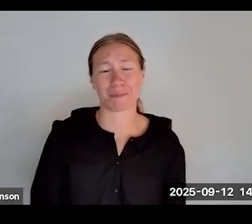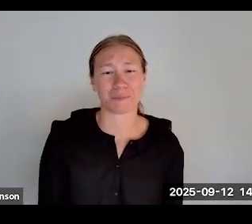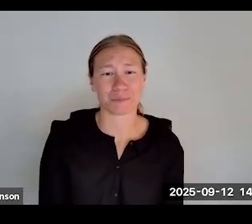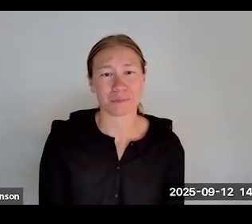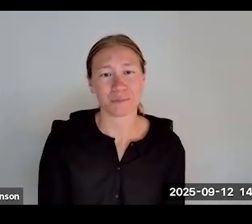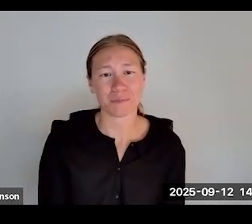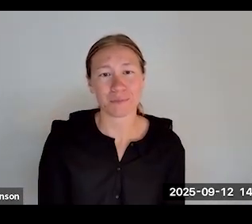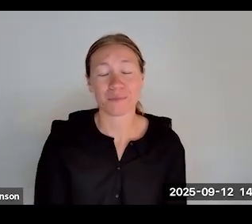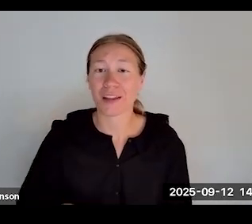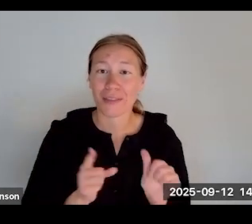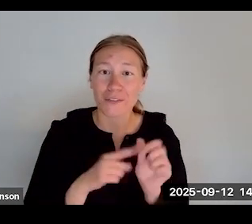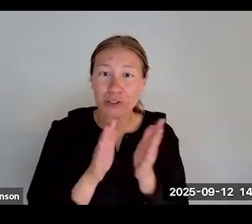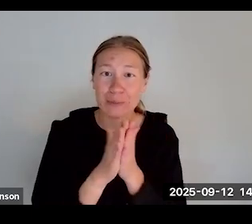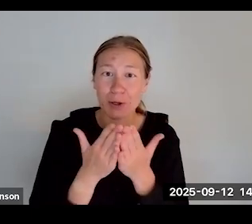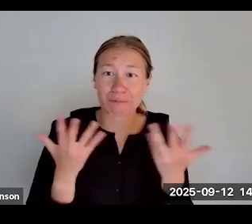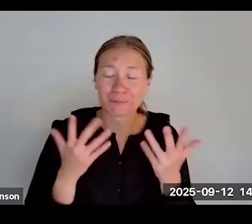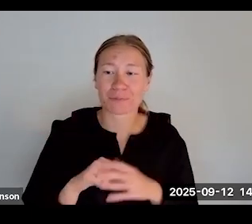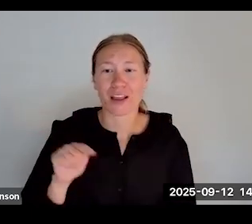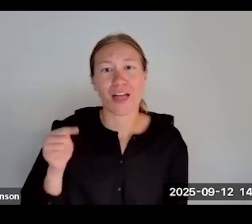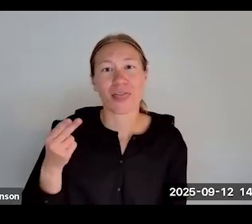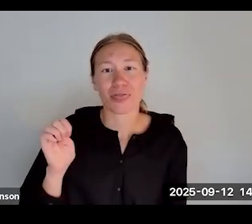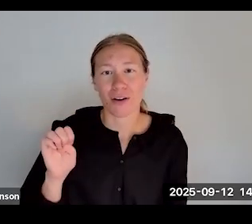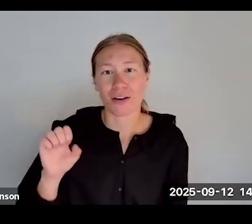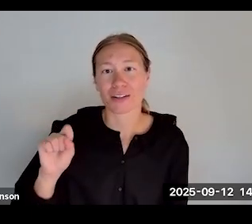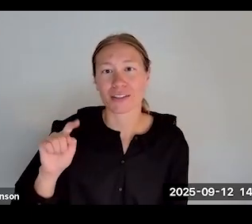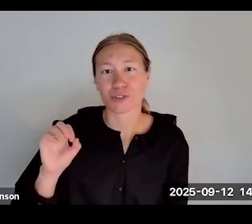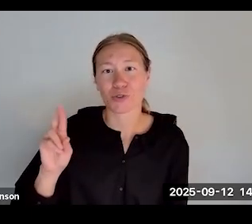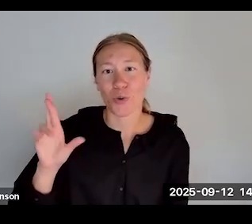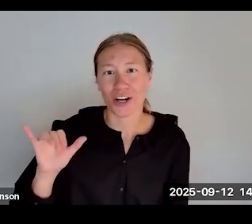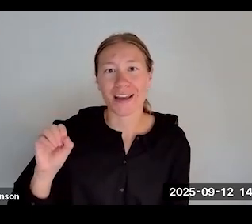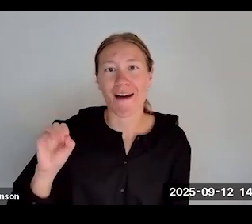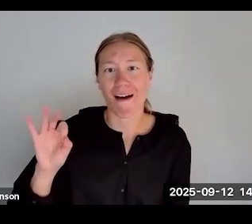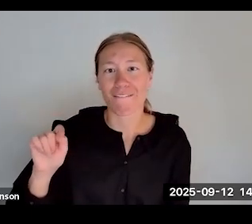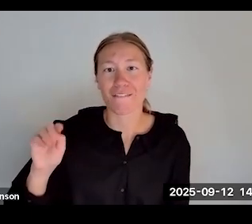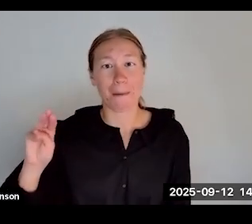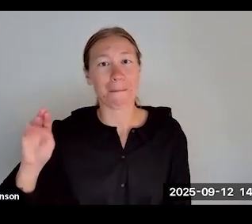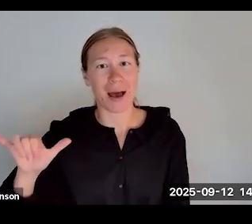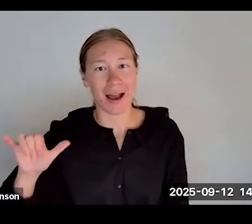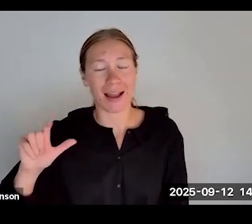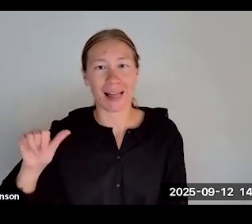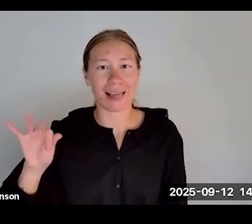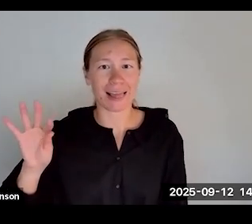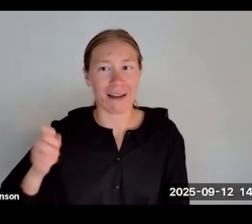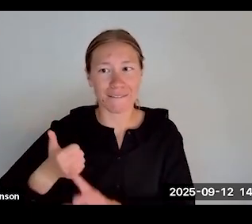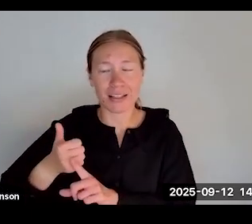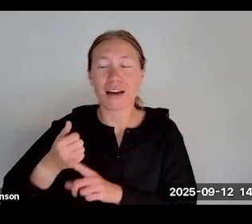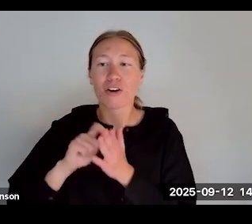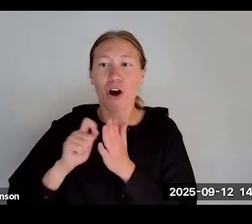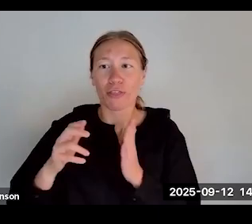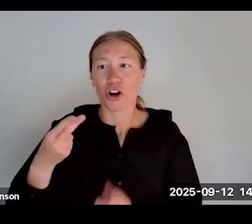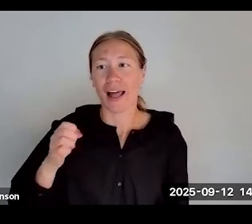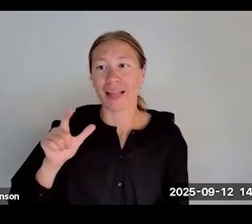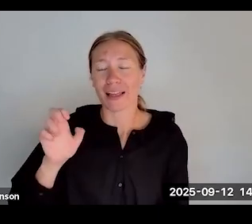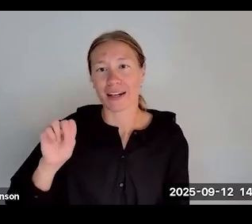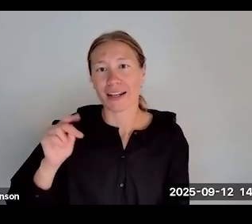The first book is The Story of My Life by Helen Keller. Helen Keller was a deafblind author. disability